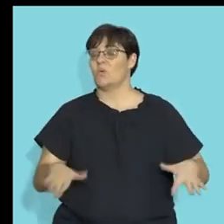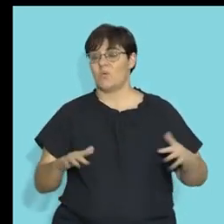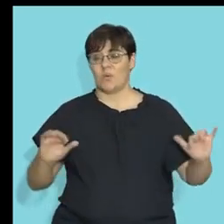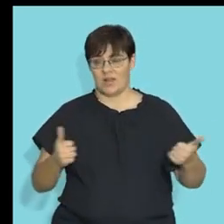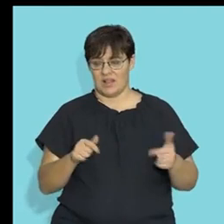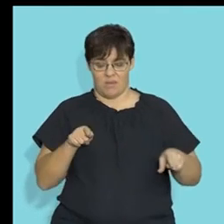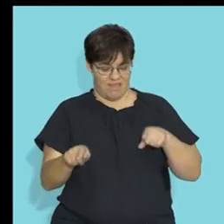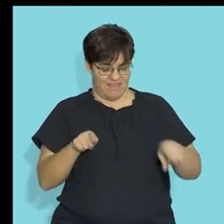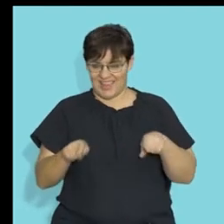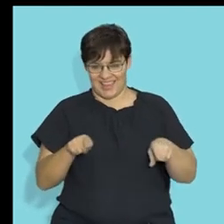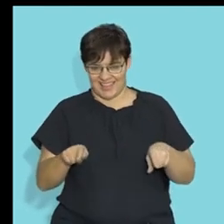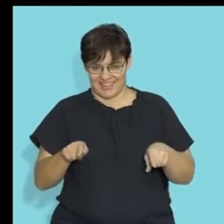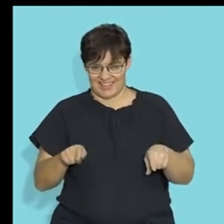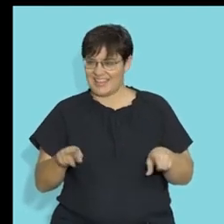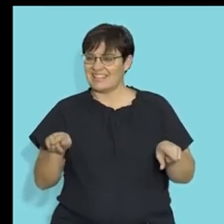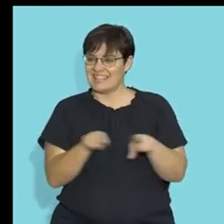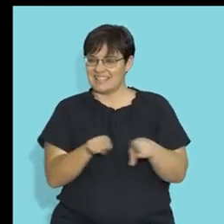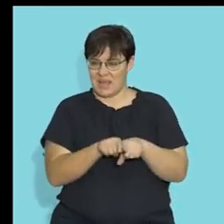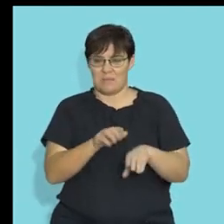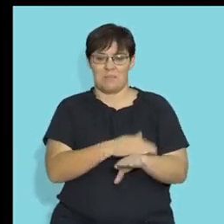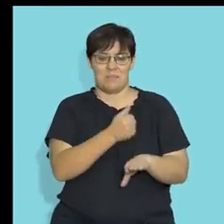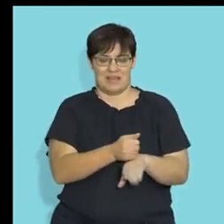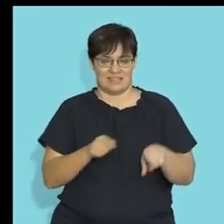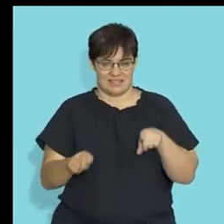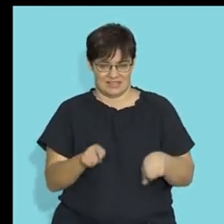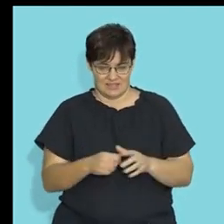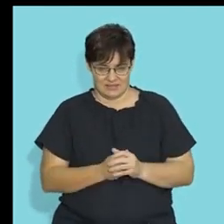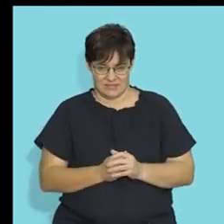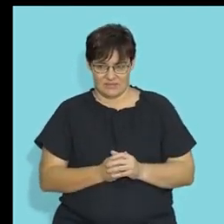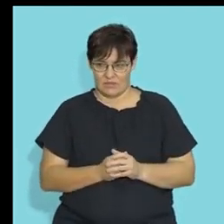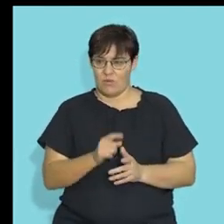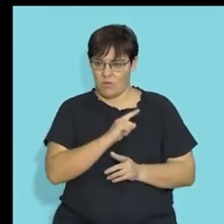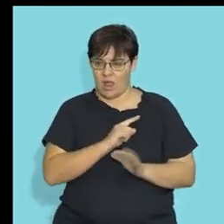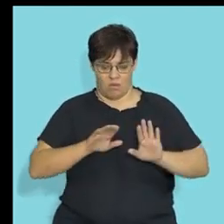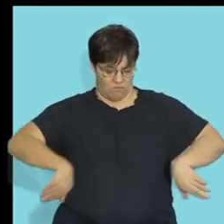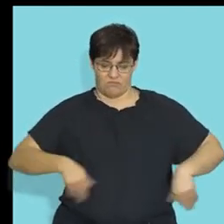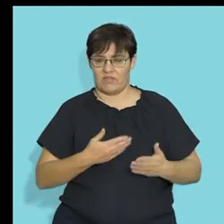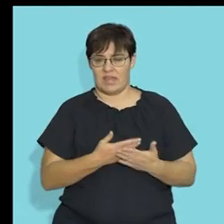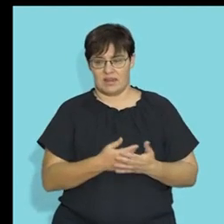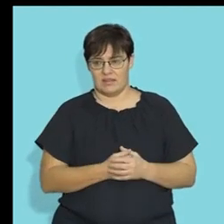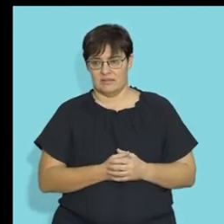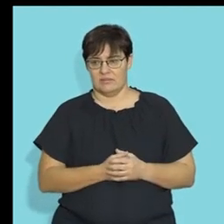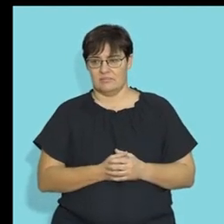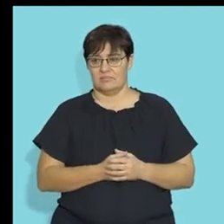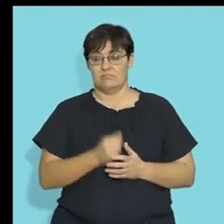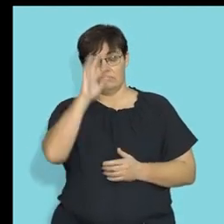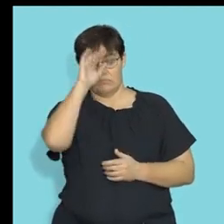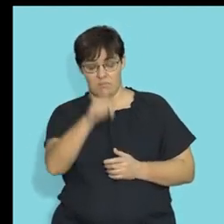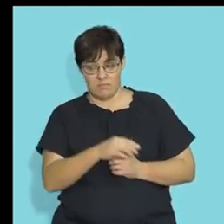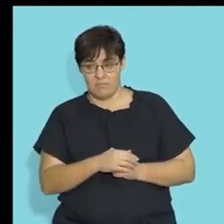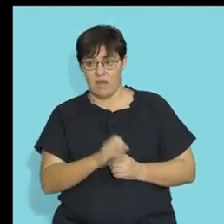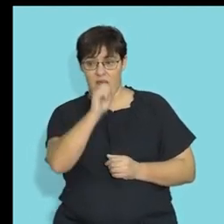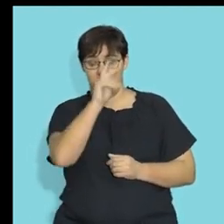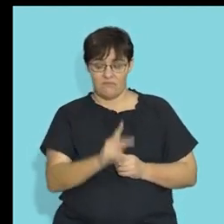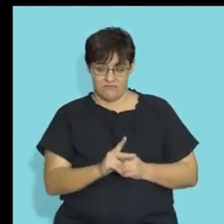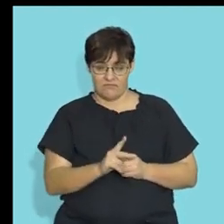which is wonderful because I like to be able to get the same bases in exponential equations because then I can drop them. But I